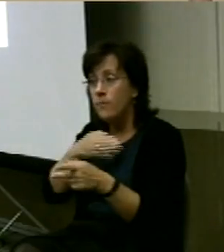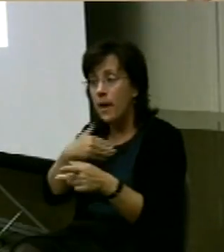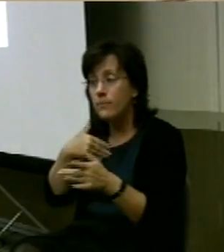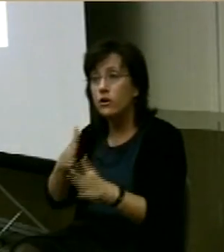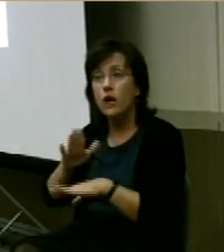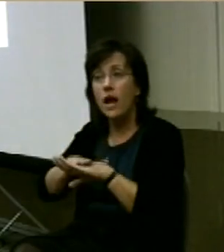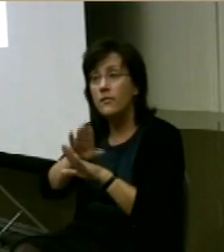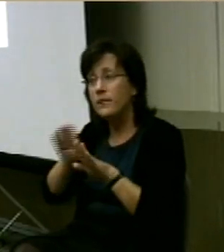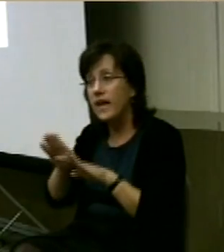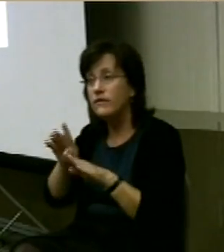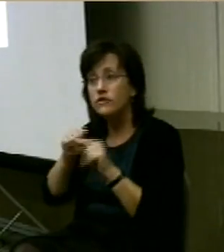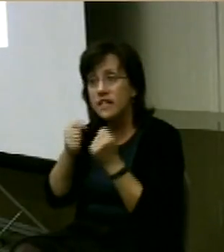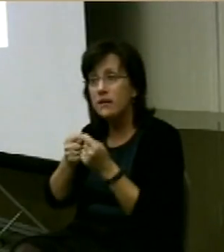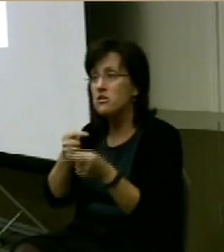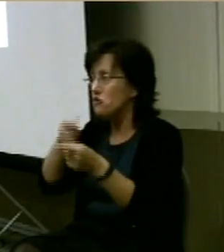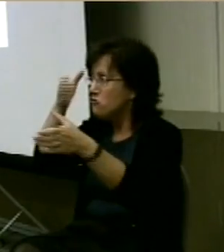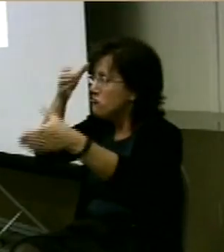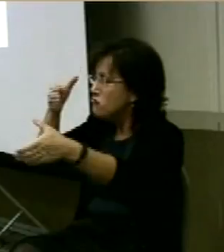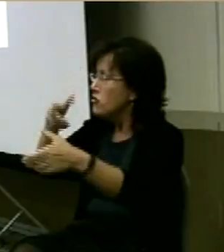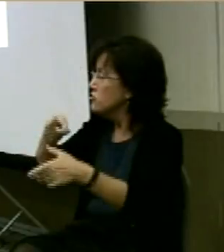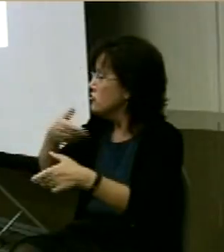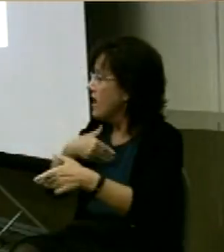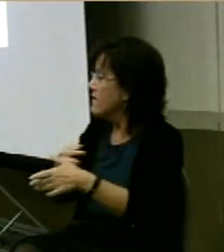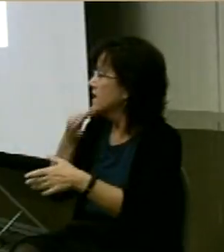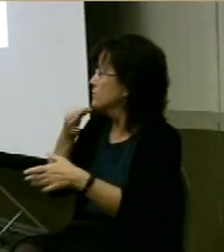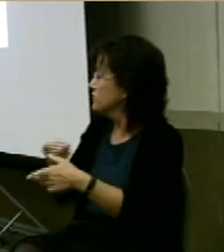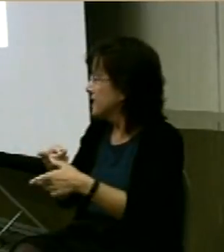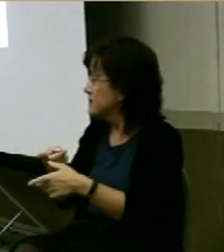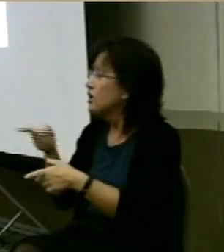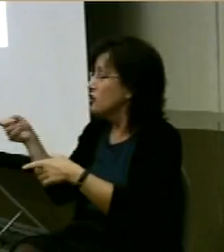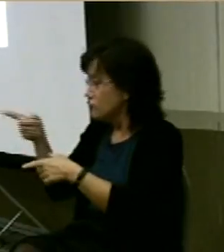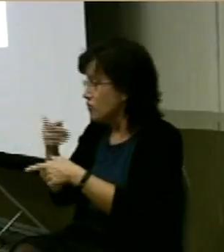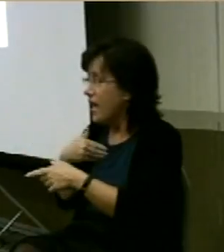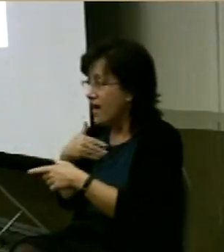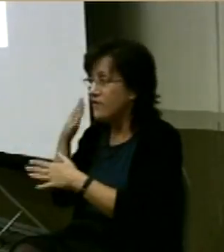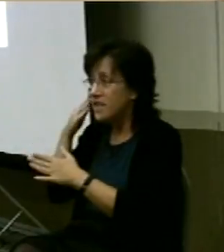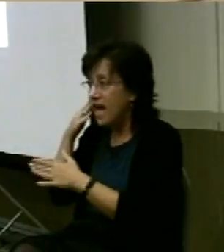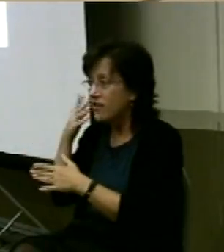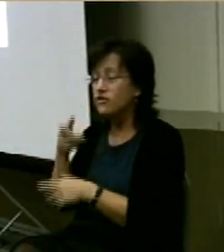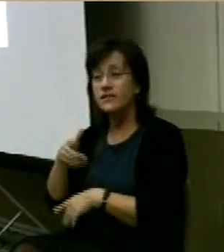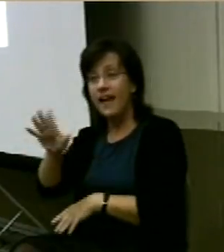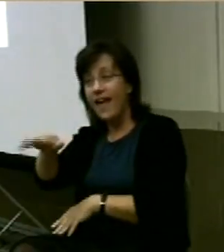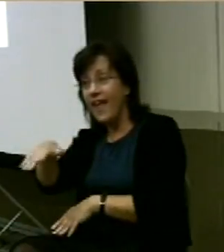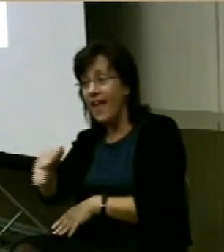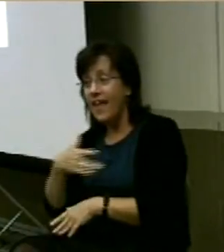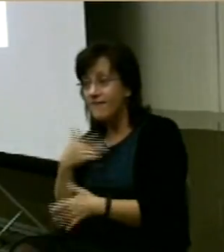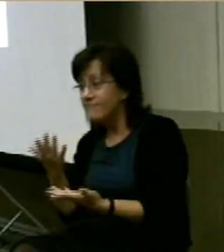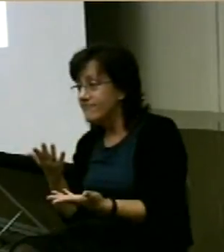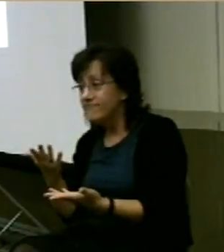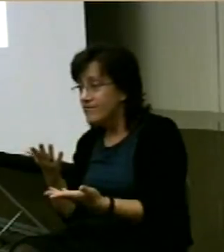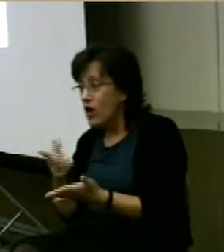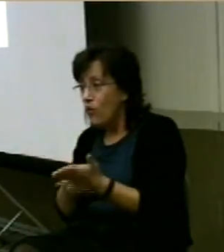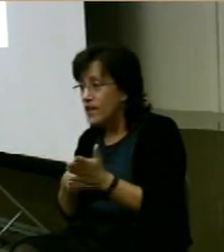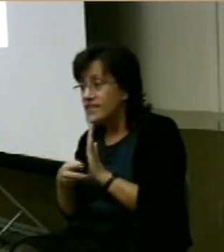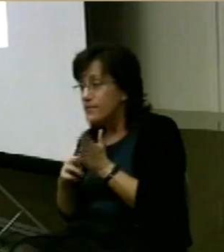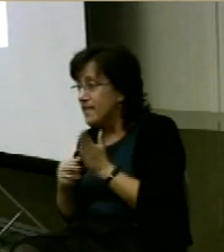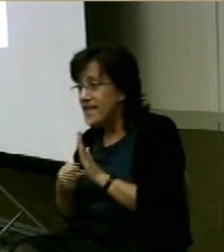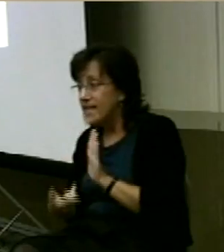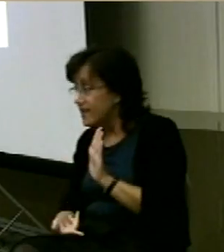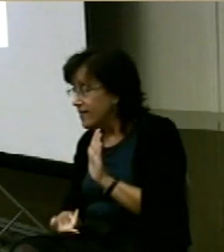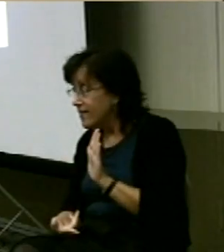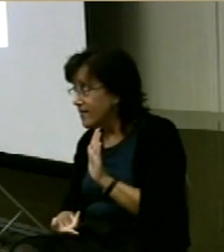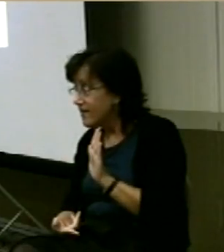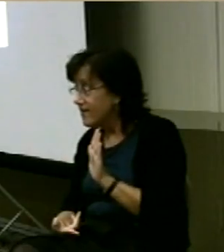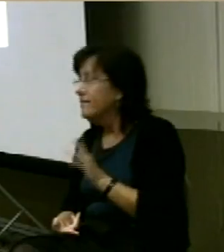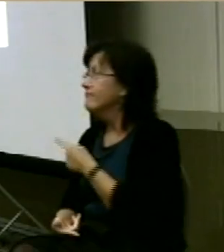team and you are the guru and you have the expertise and you have the knowledge, and they say to you, okay, so what does this mean?